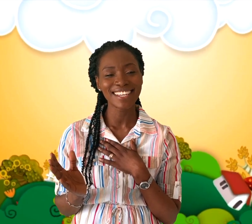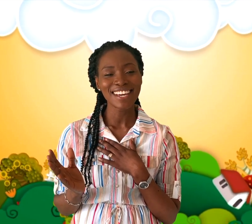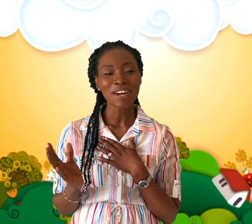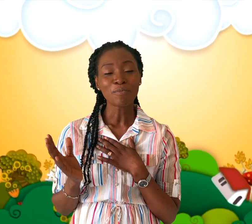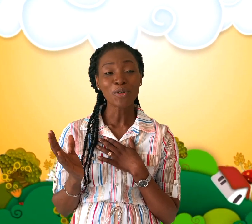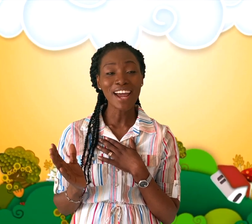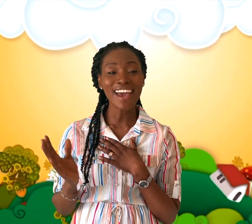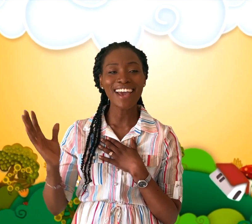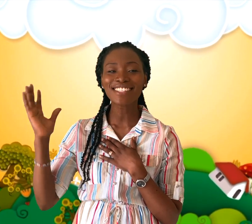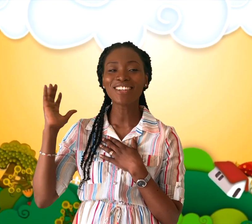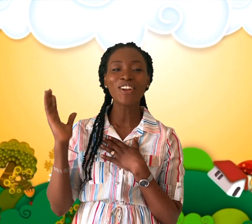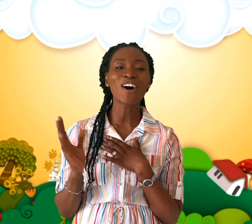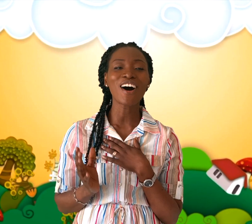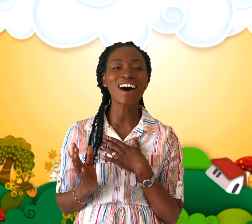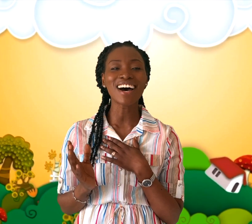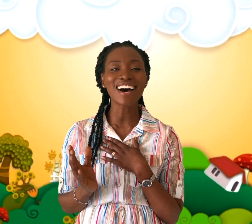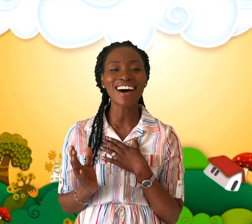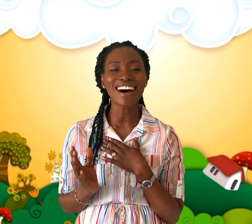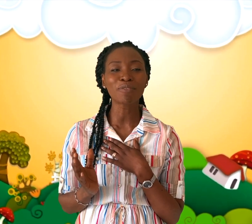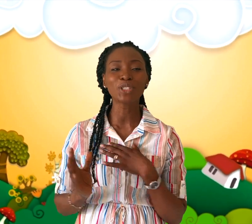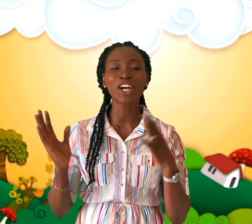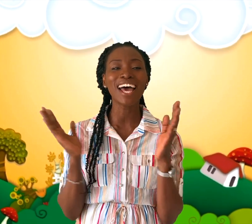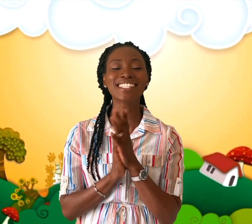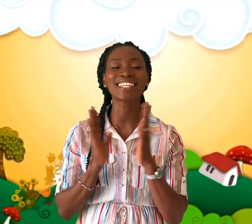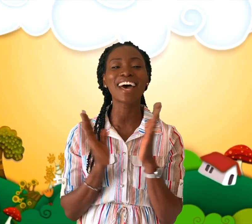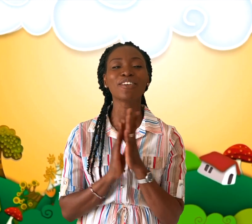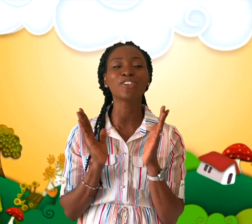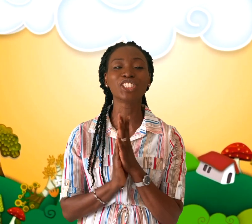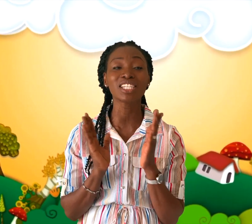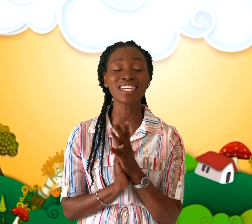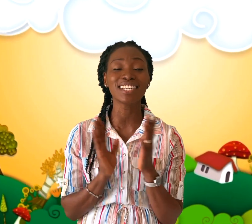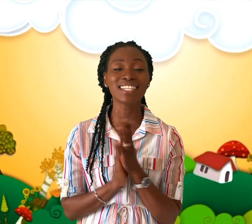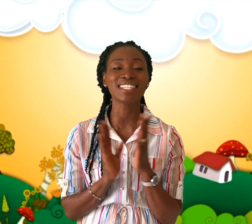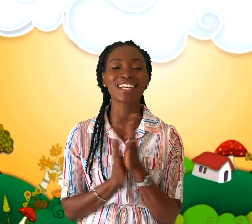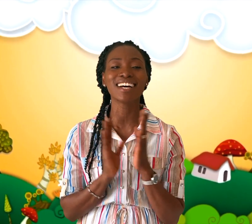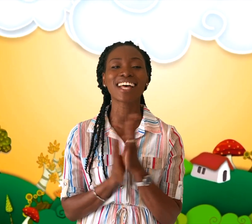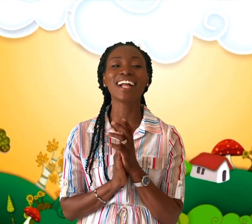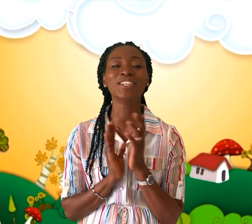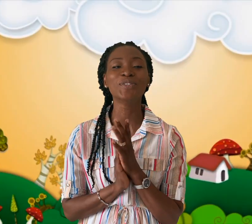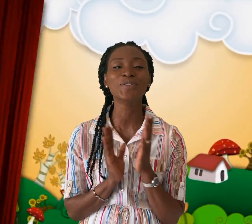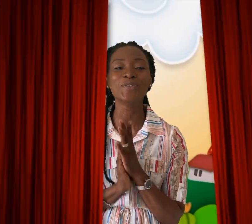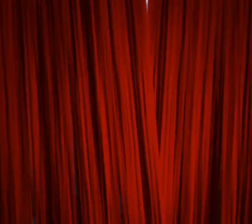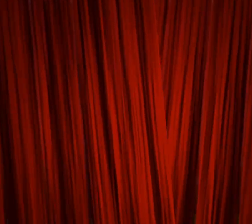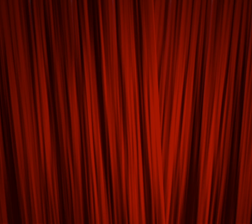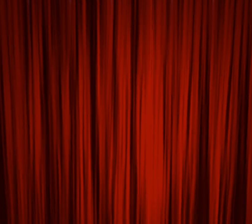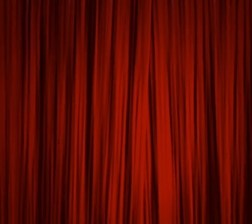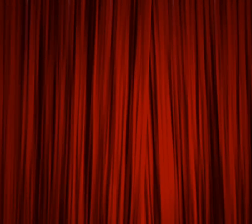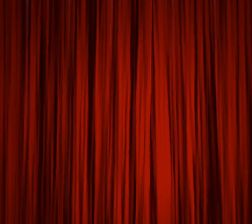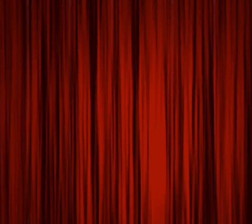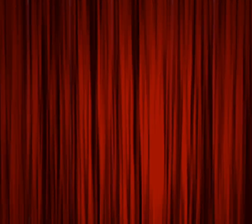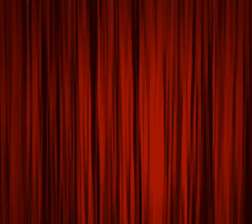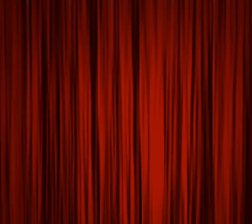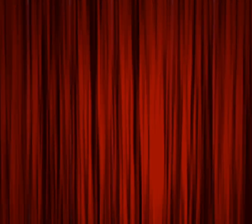Amen. Praise the Lord. Put your hands together for Jesus.